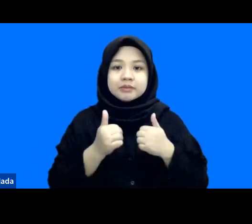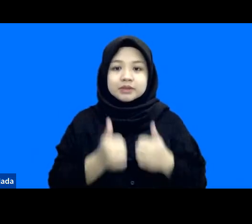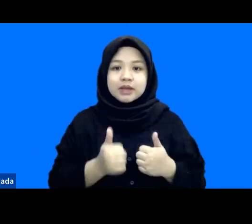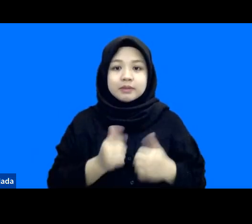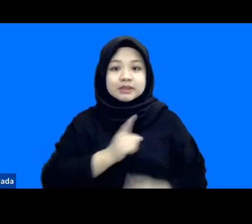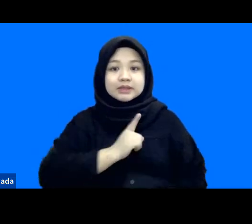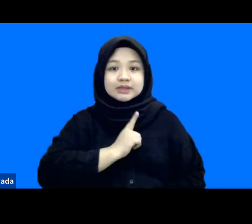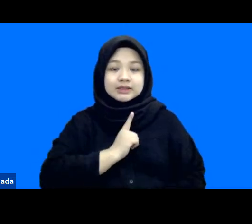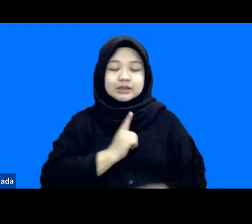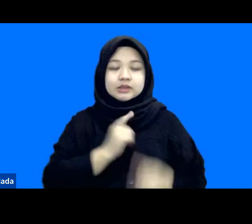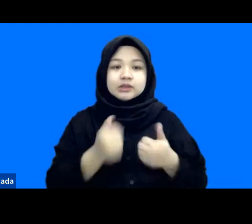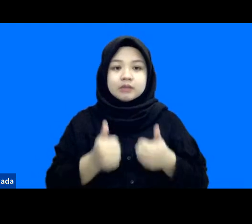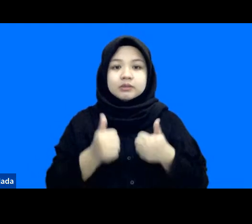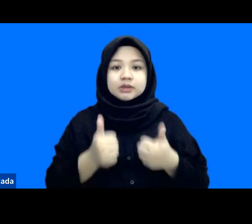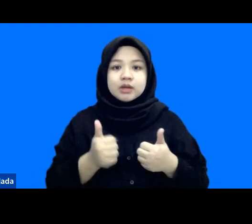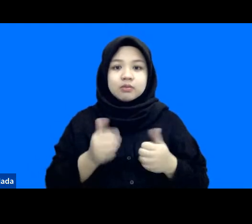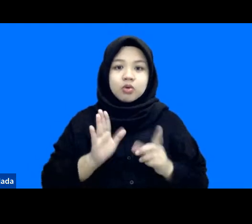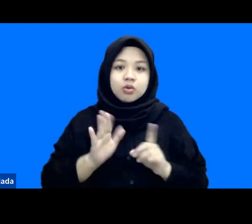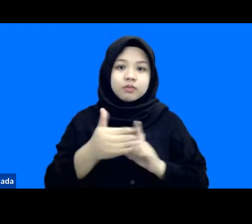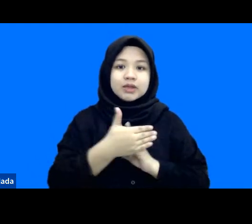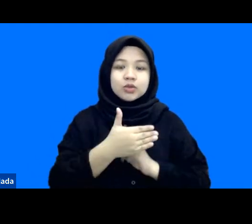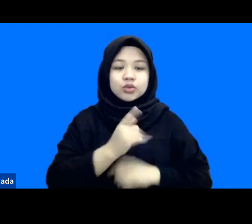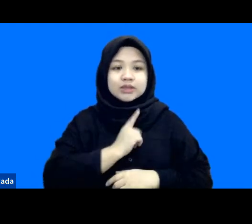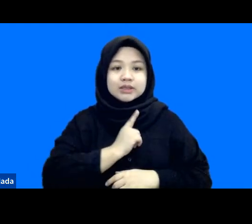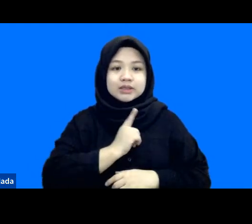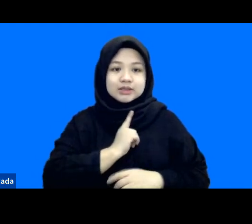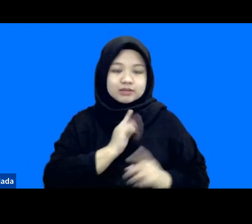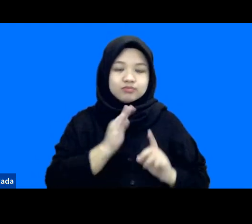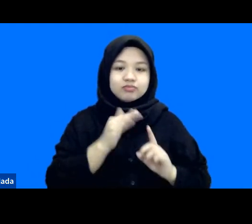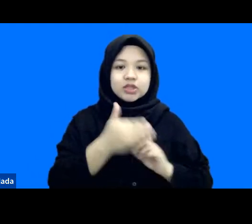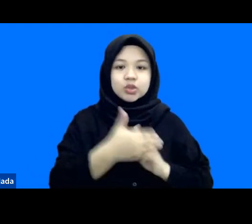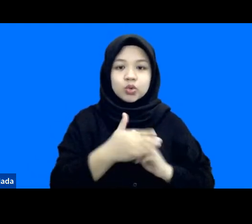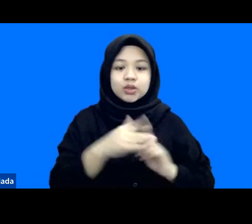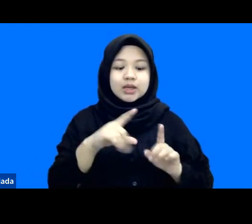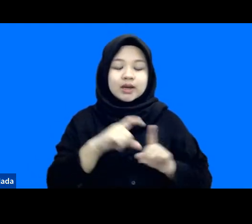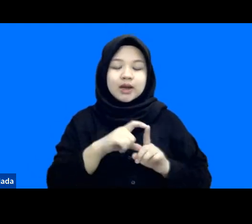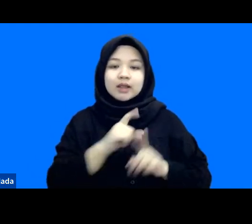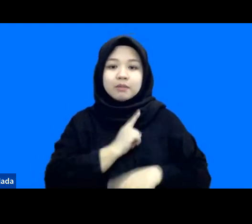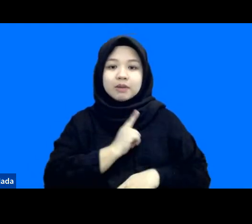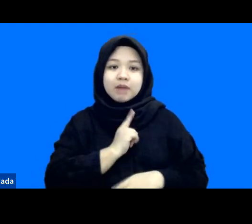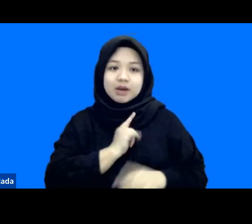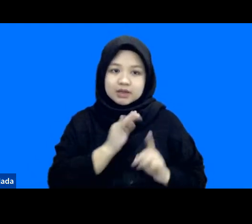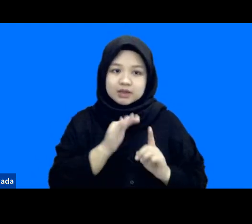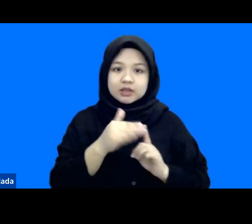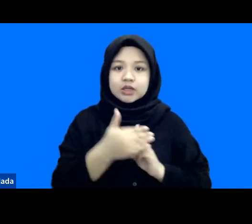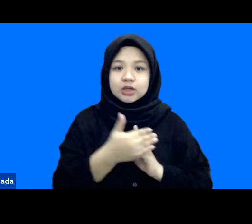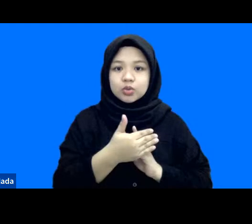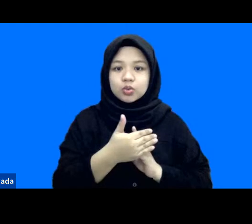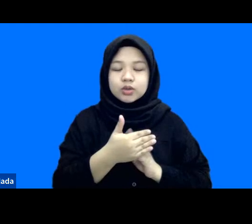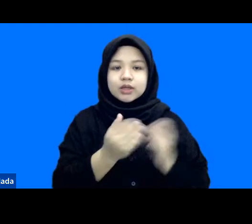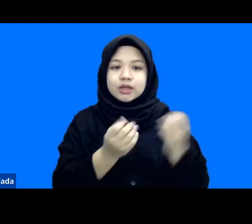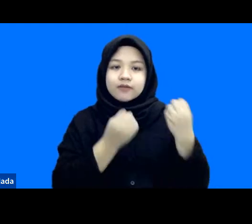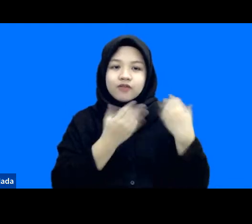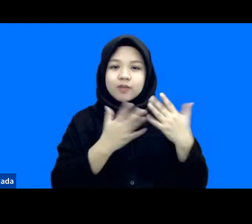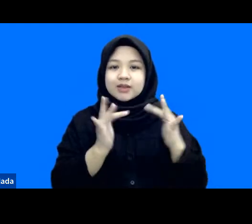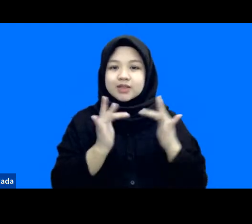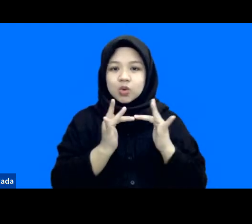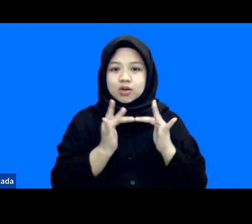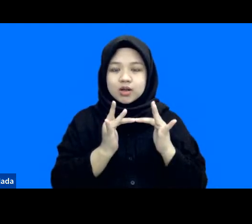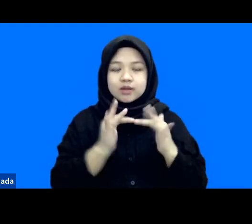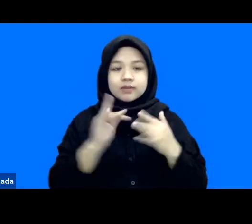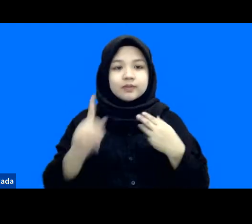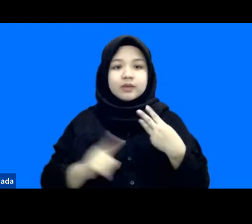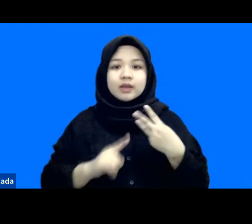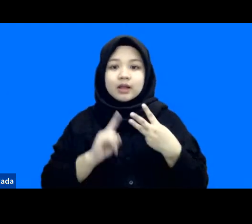their personal data and also informations online. And thirdly, I think what needs to be